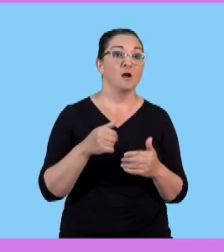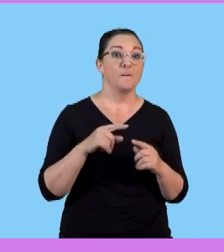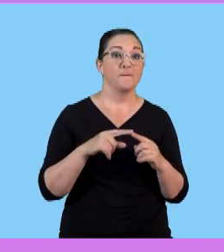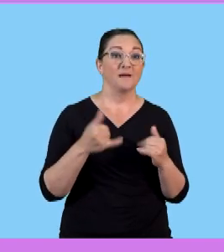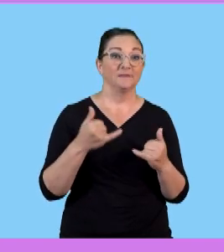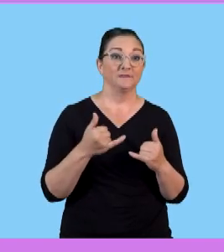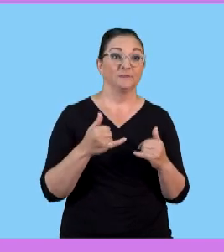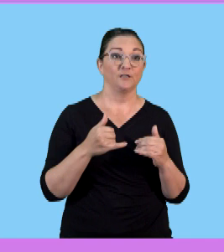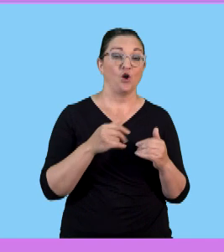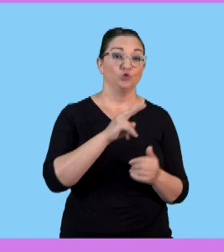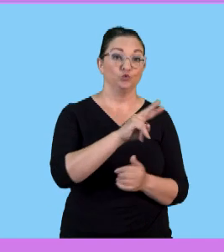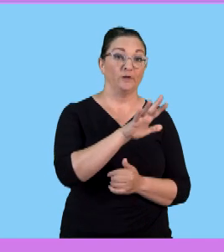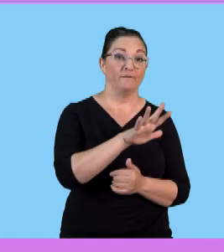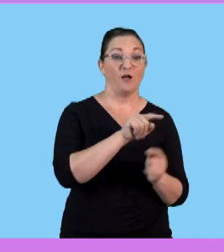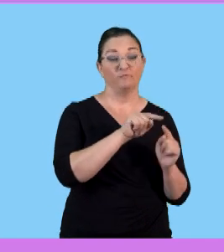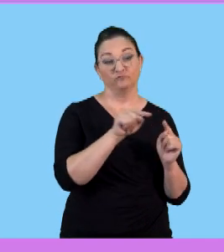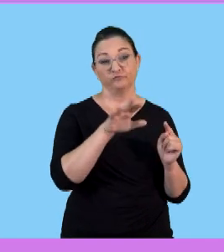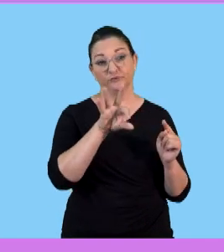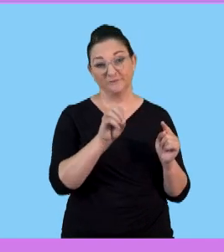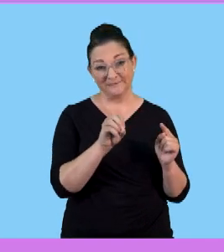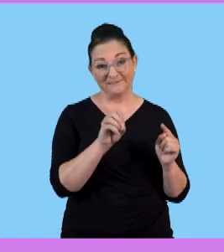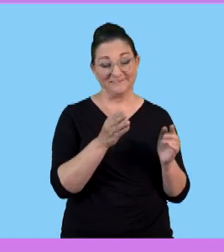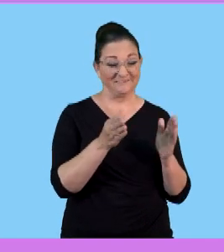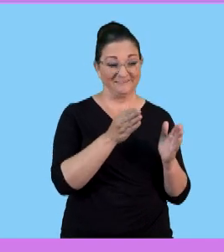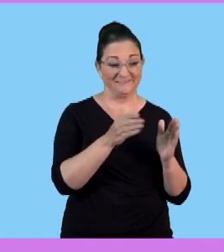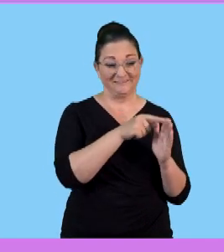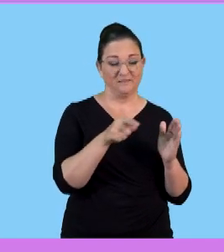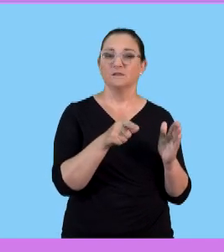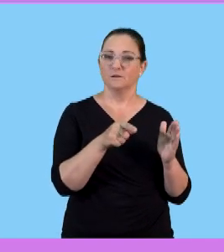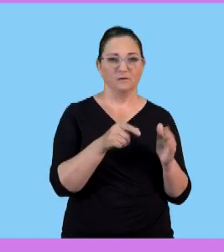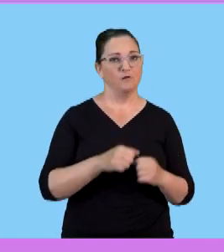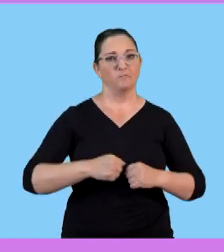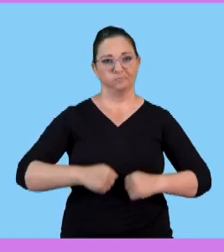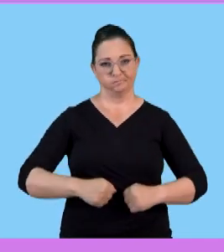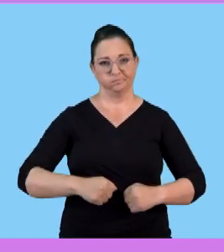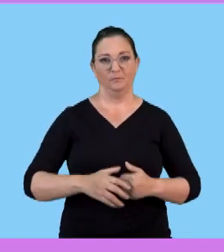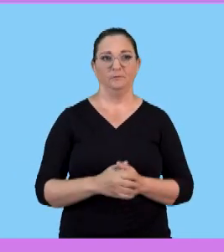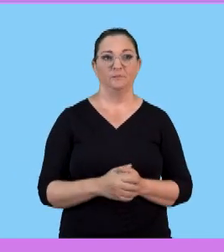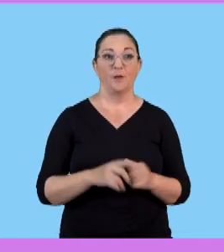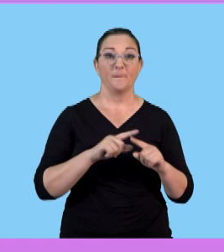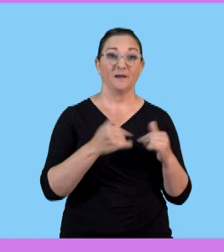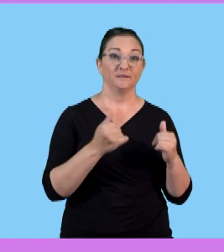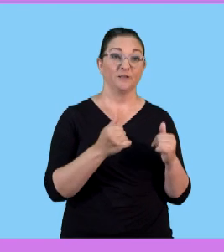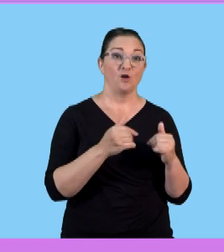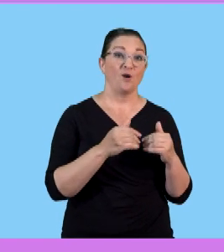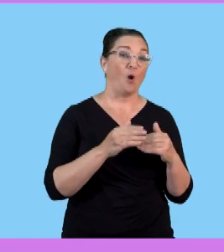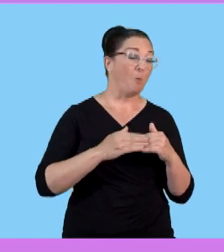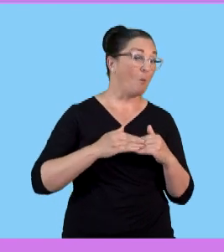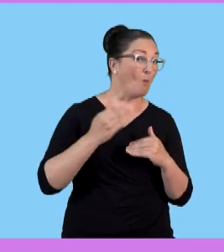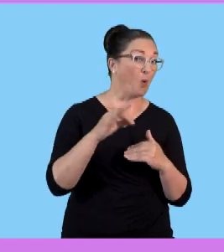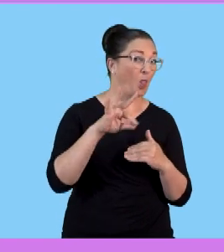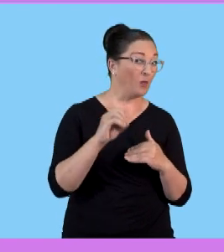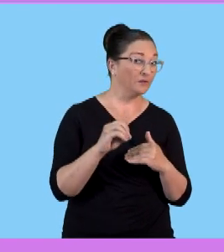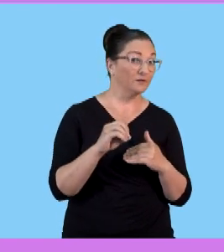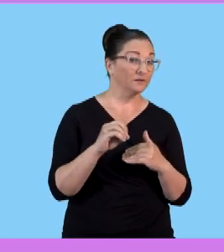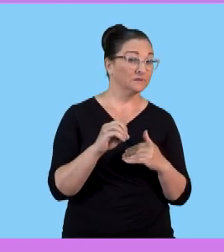or equals to 25, but less than 30, right? You'll be classified as overweight. And then equals to